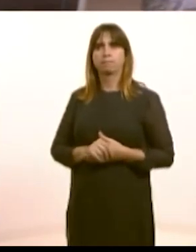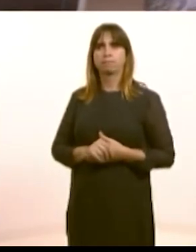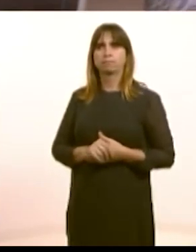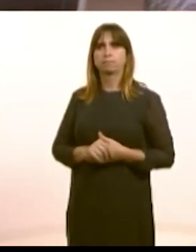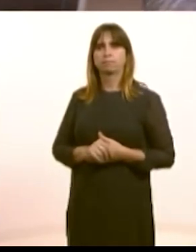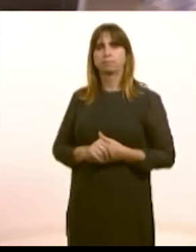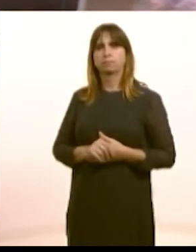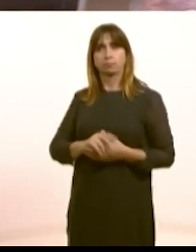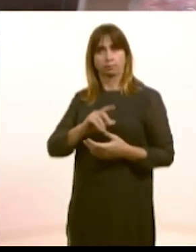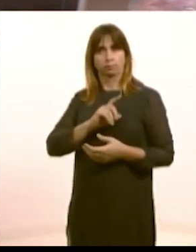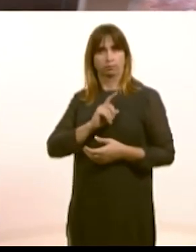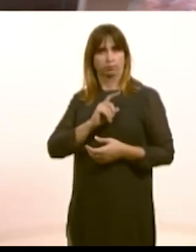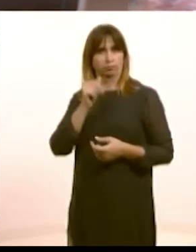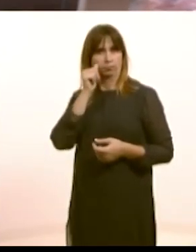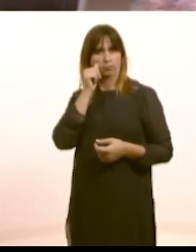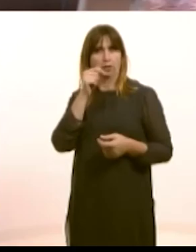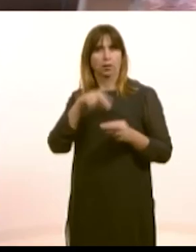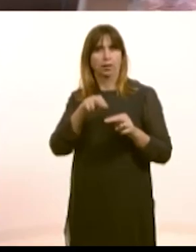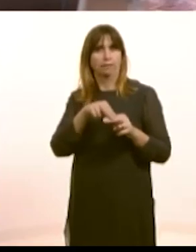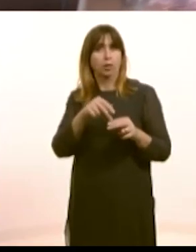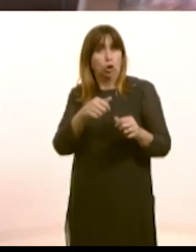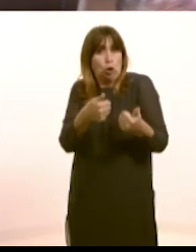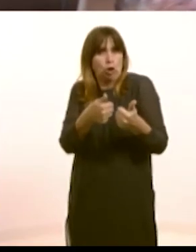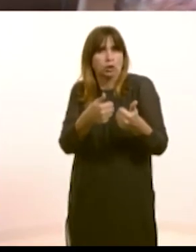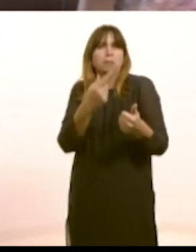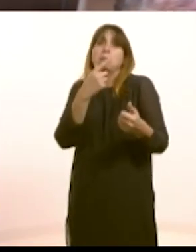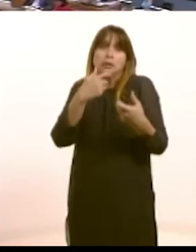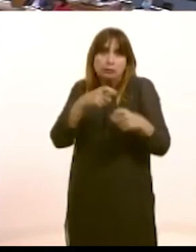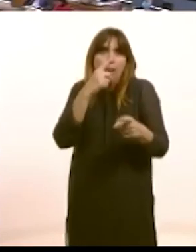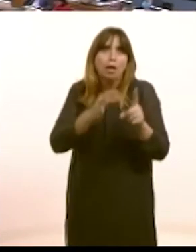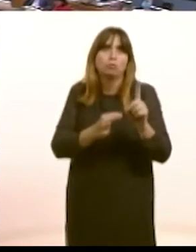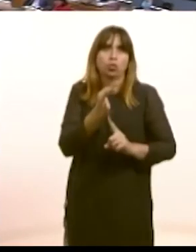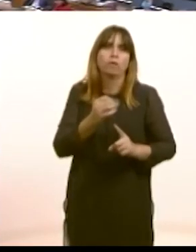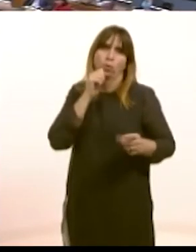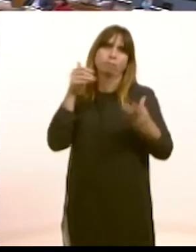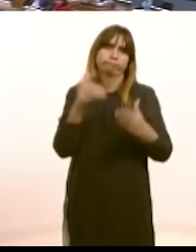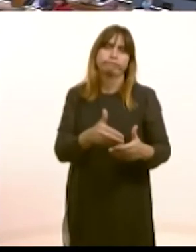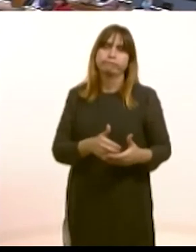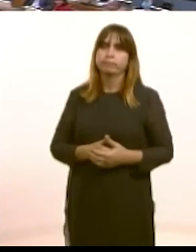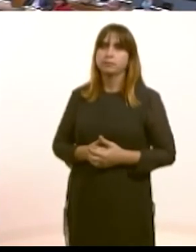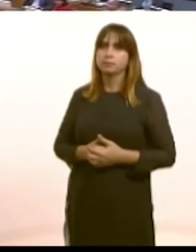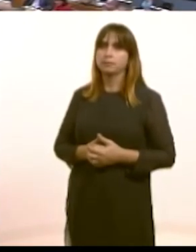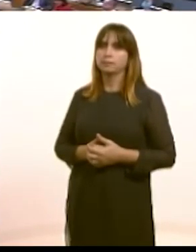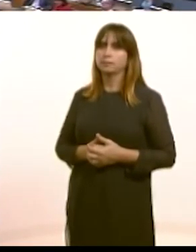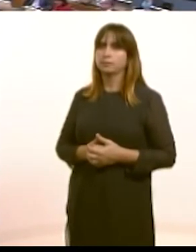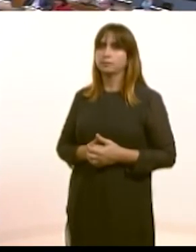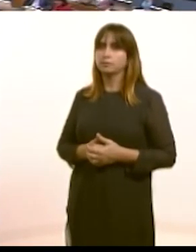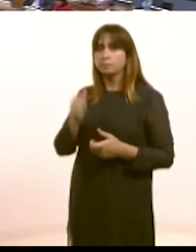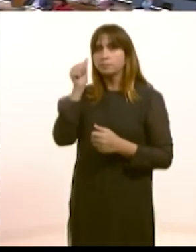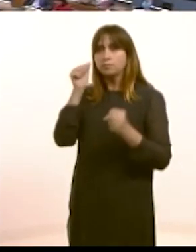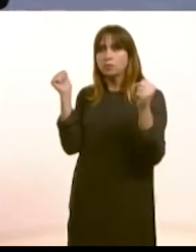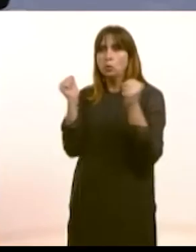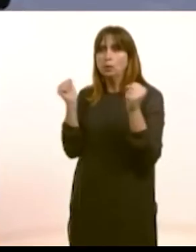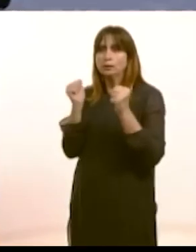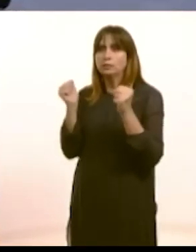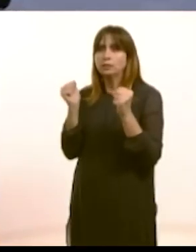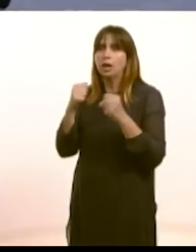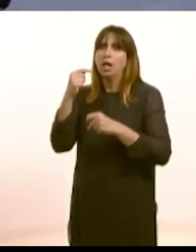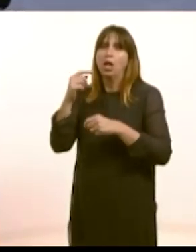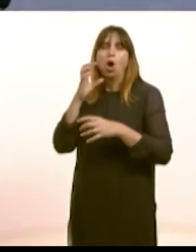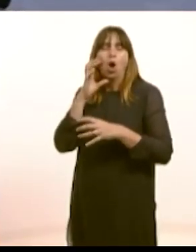where particularly where things are good but could be better. Thank you, Presiding Officer. First Minister, winter pressures haunt us every